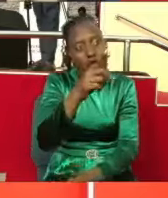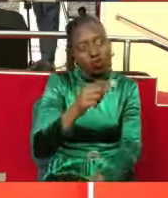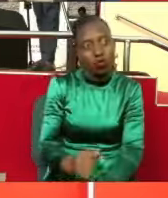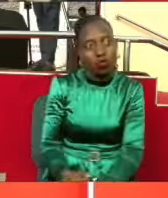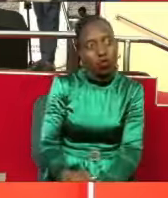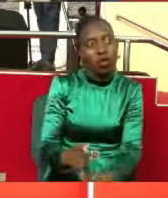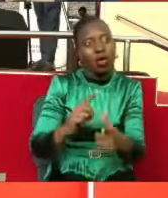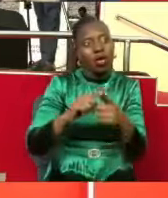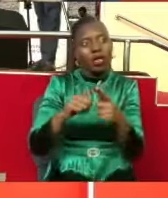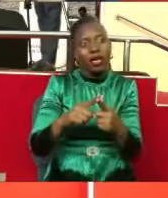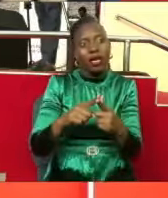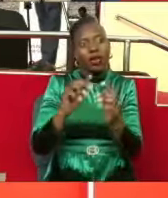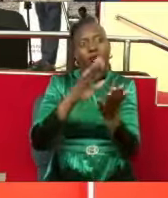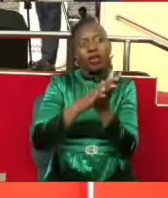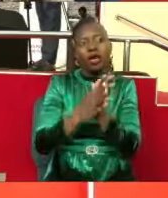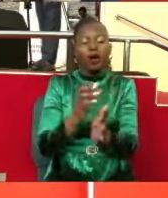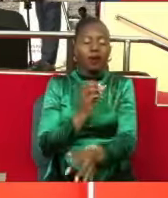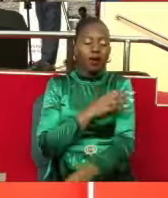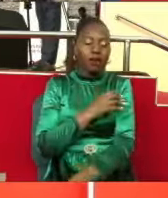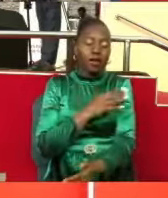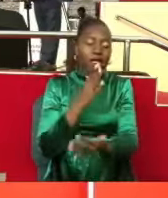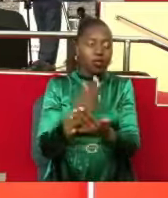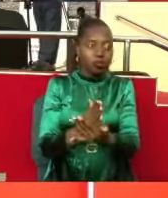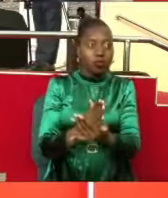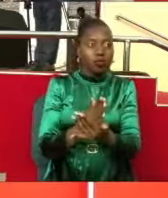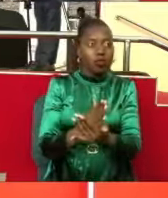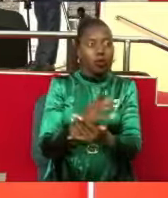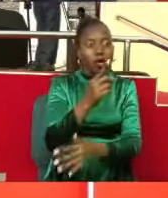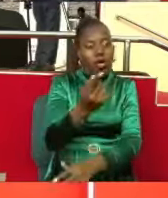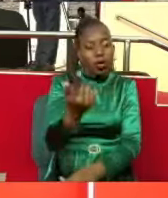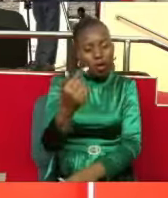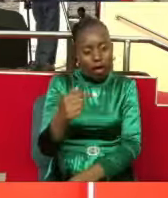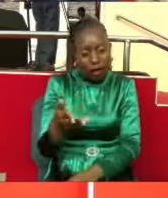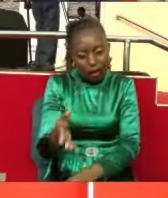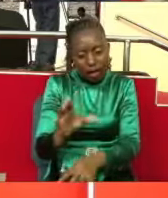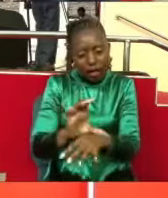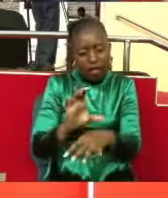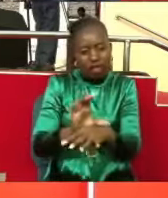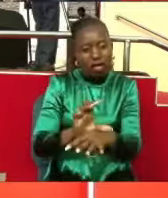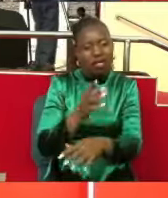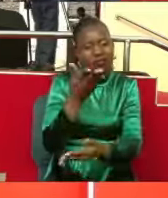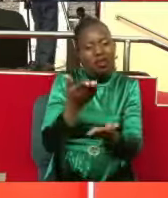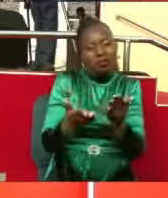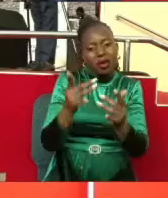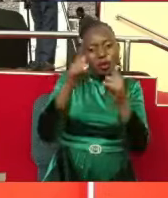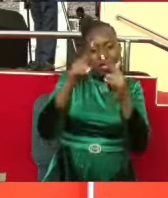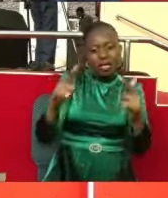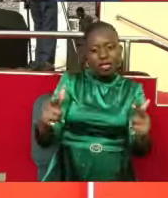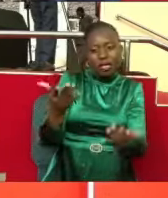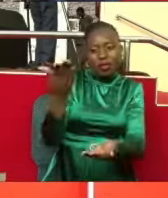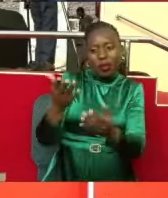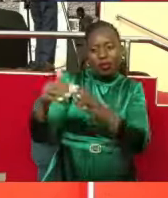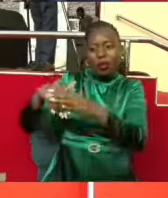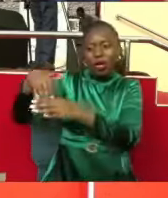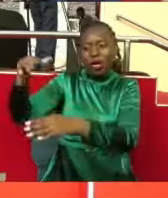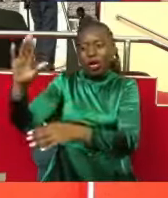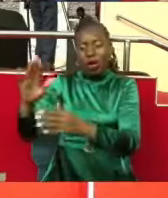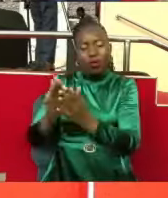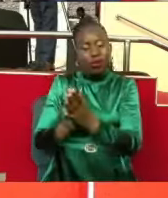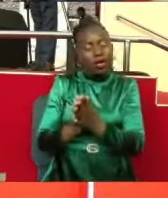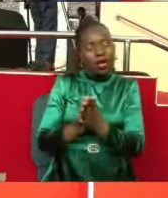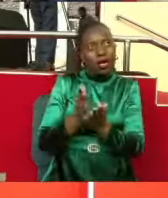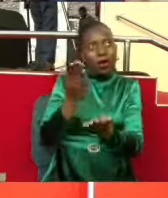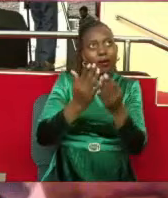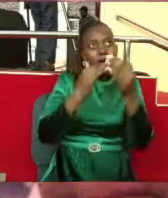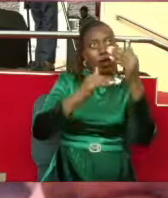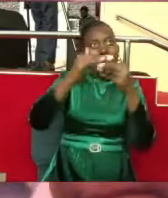to be afraid. You came into this sanctuary. You are in the tent, in the overflow. At the balcony, you are here in